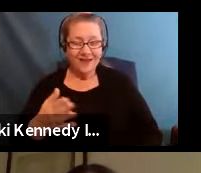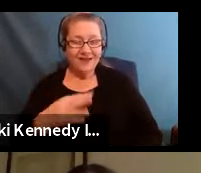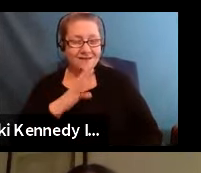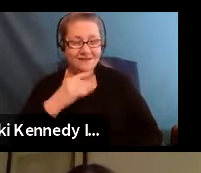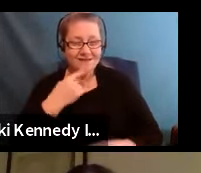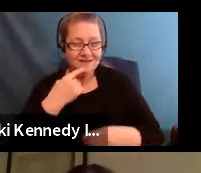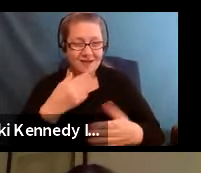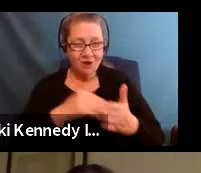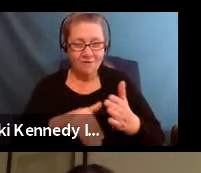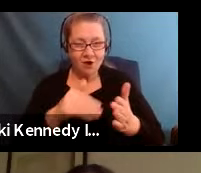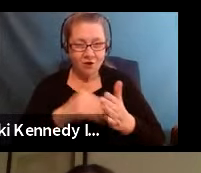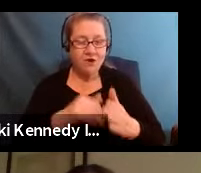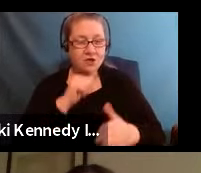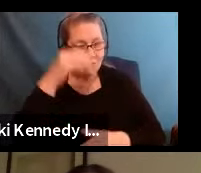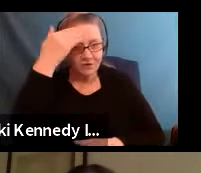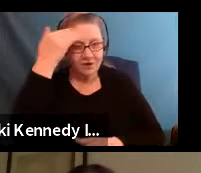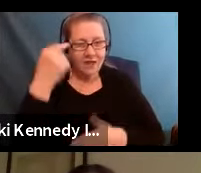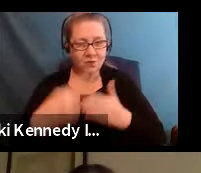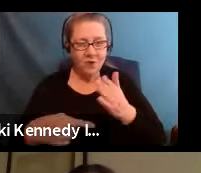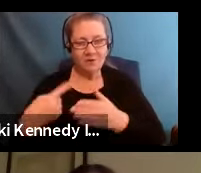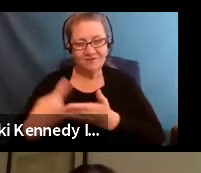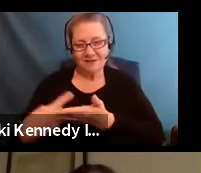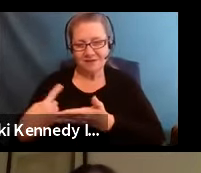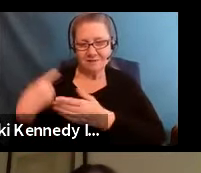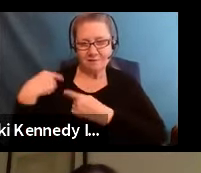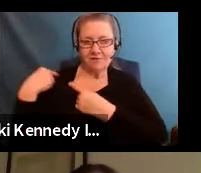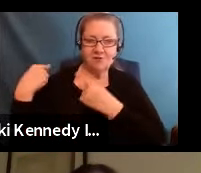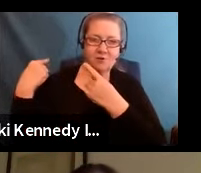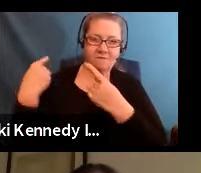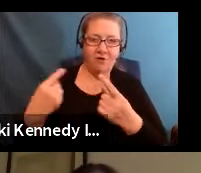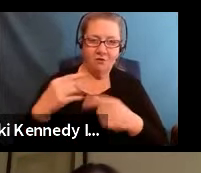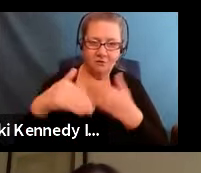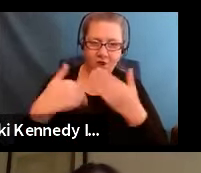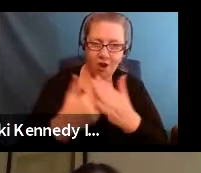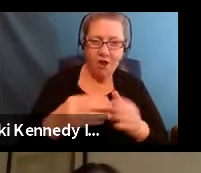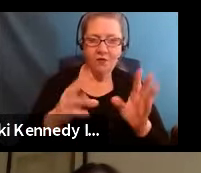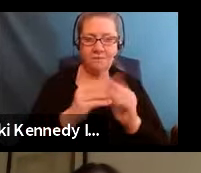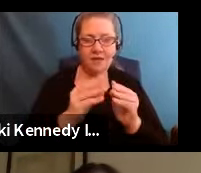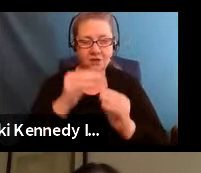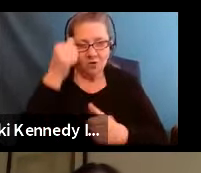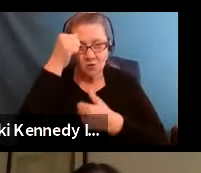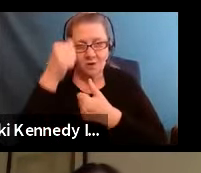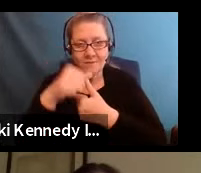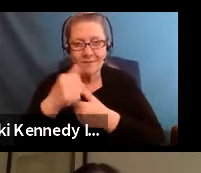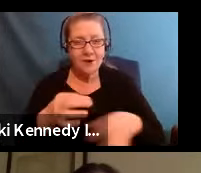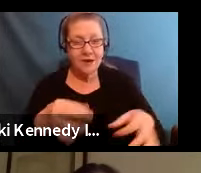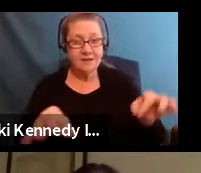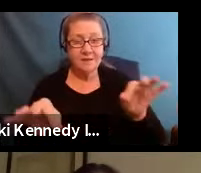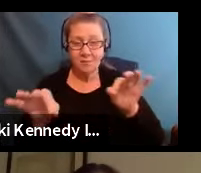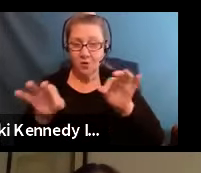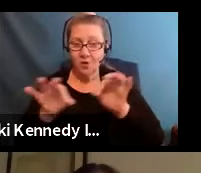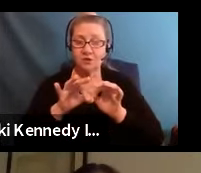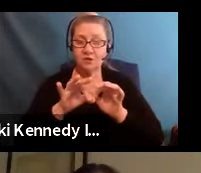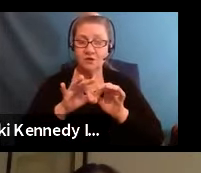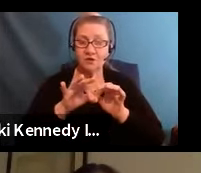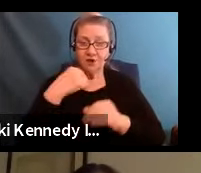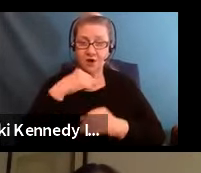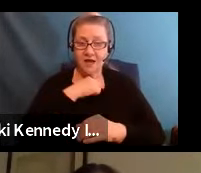in all our meetings so far, right? Don't forget about how important it is for us to